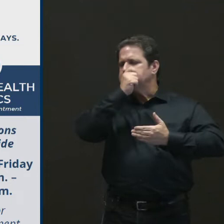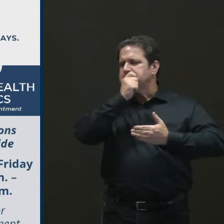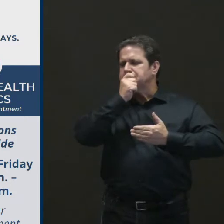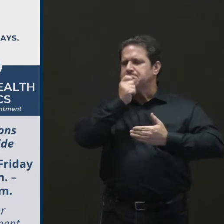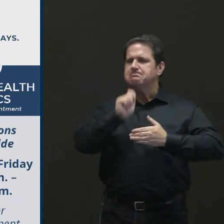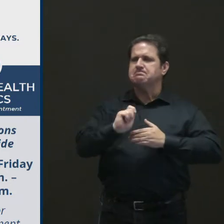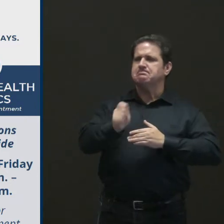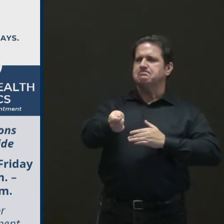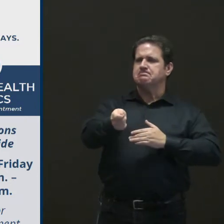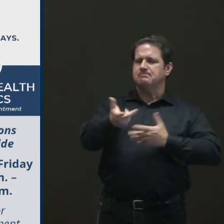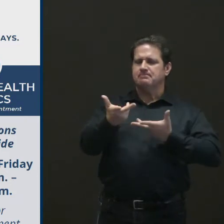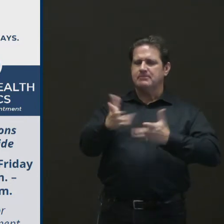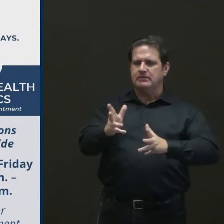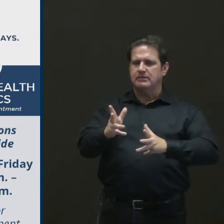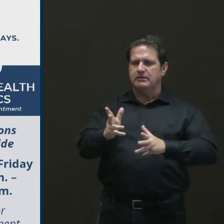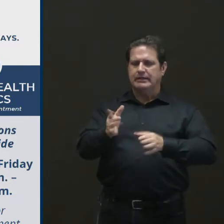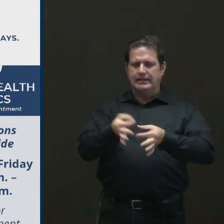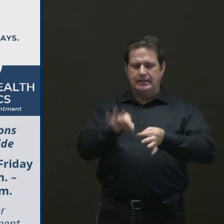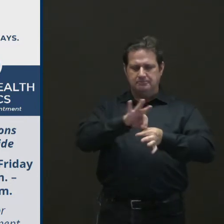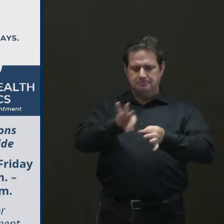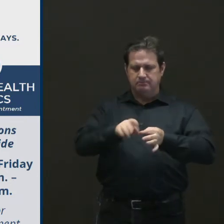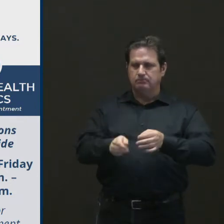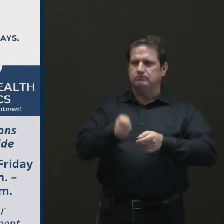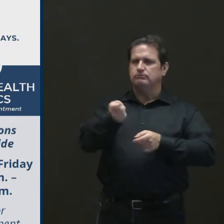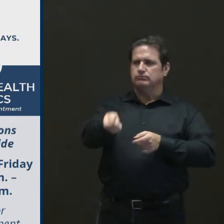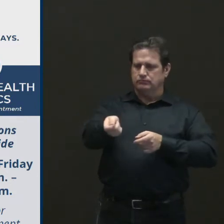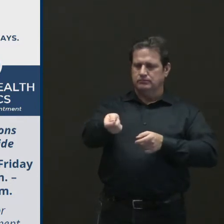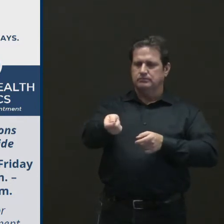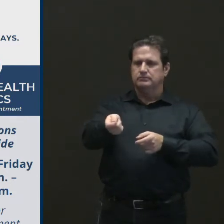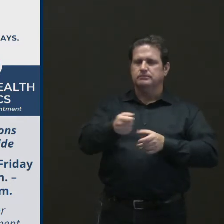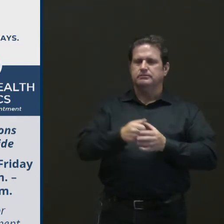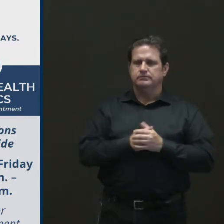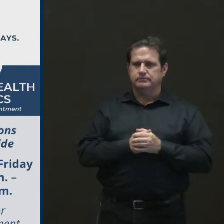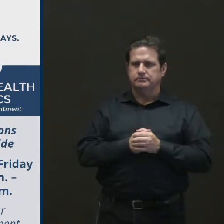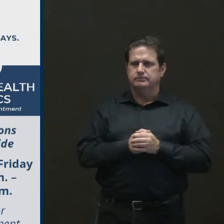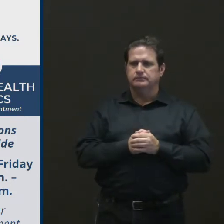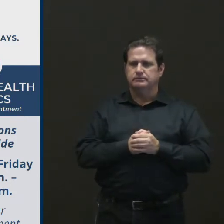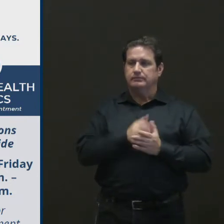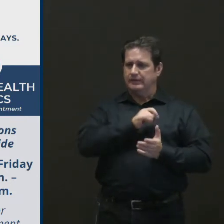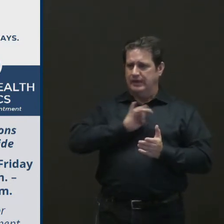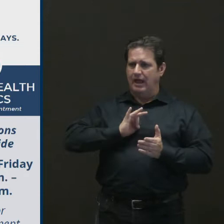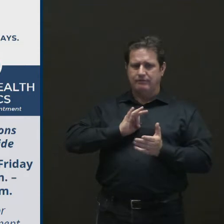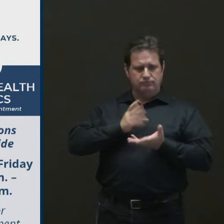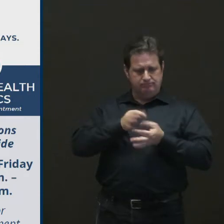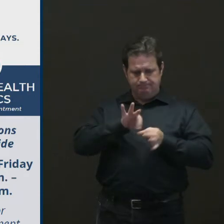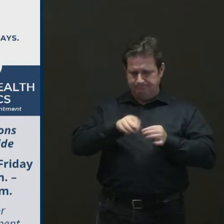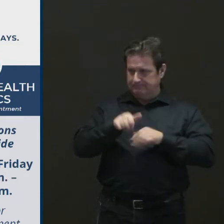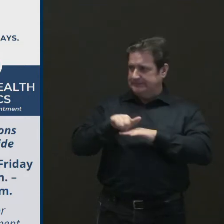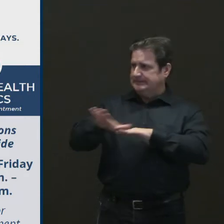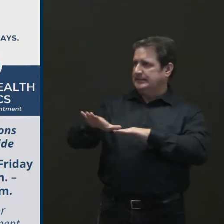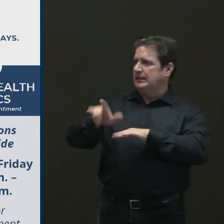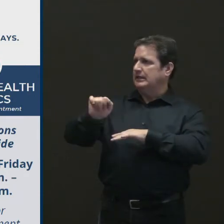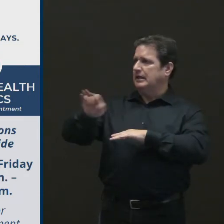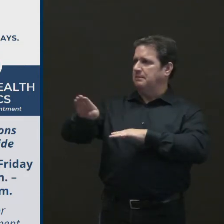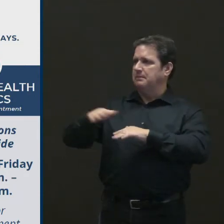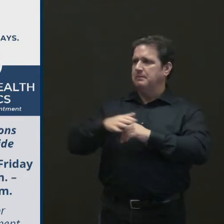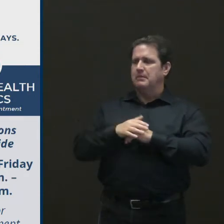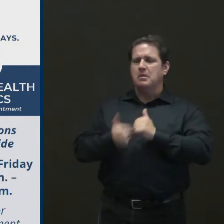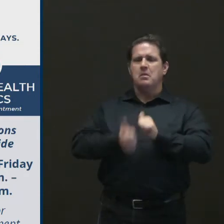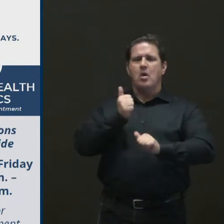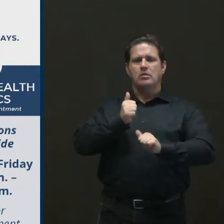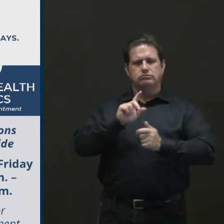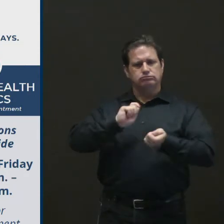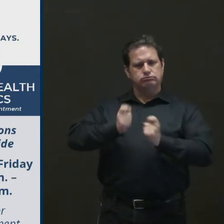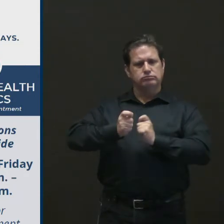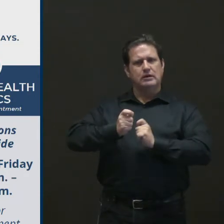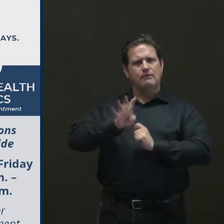that themselves, put it in the kit, hand it into the staff, and it gets sent off for tested. Then most of our turnaround times are